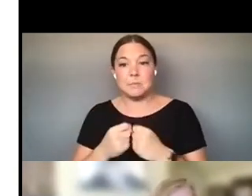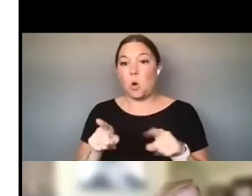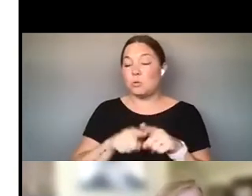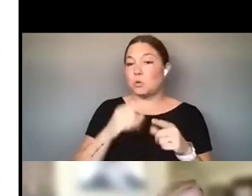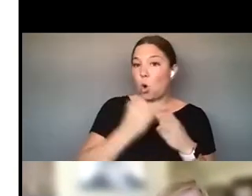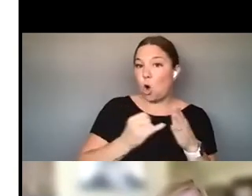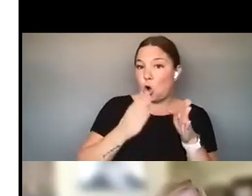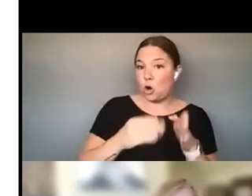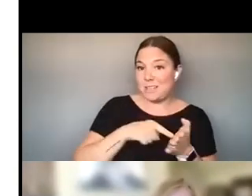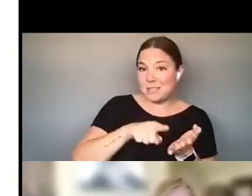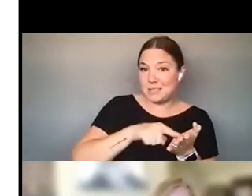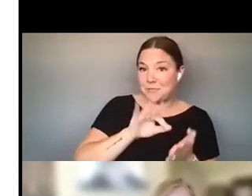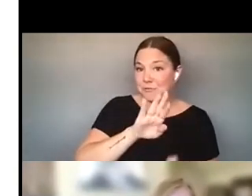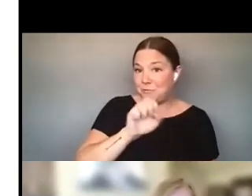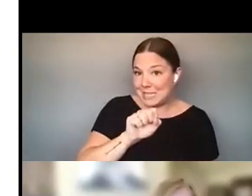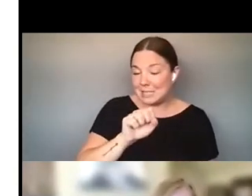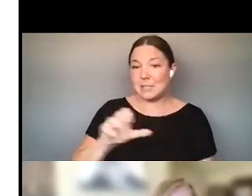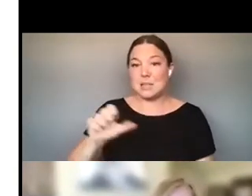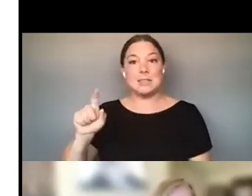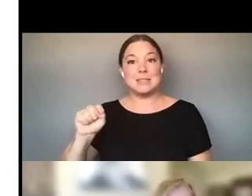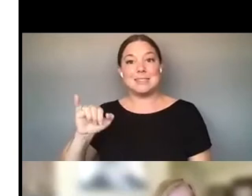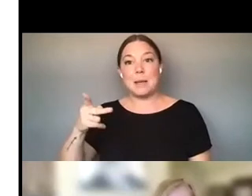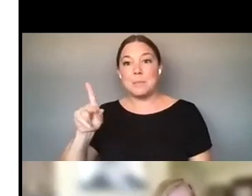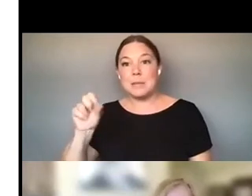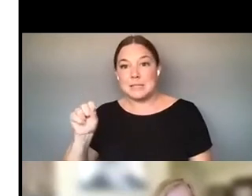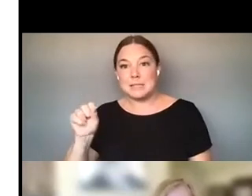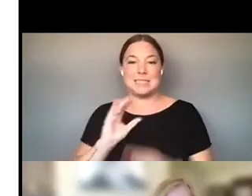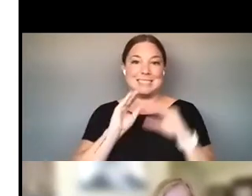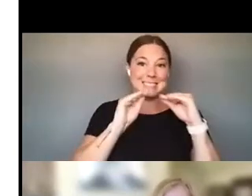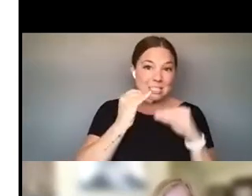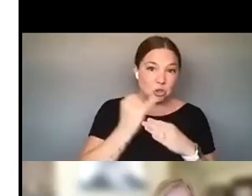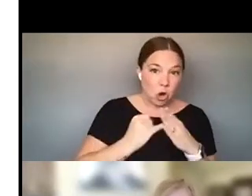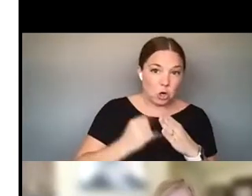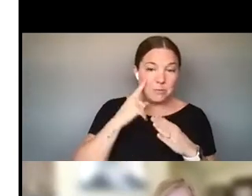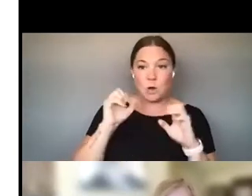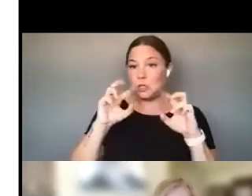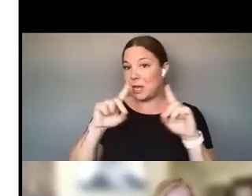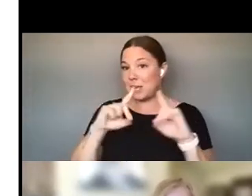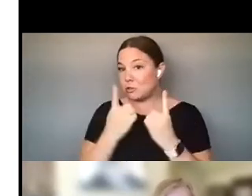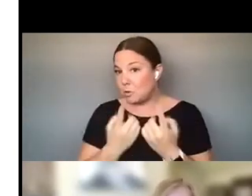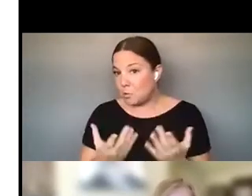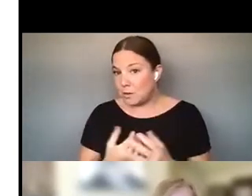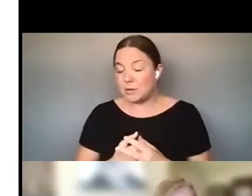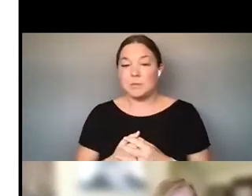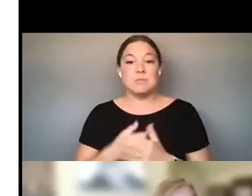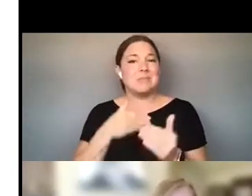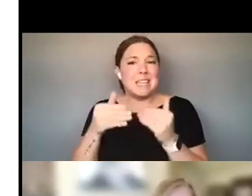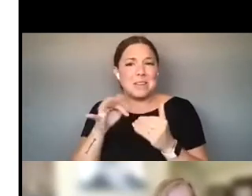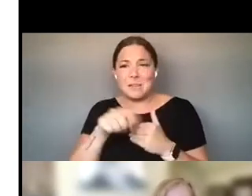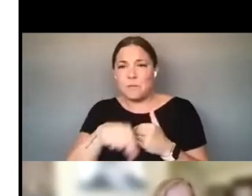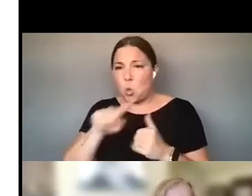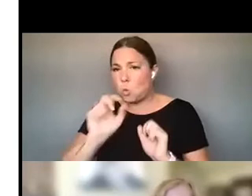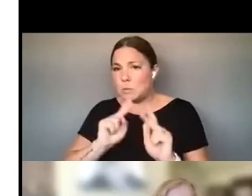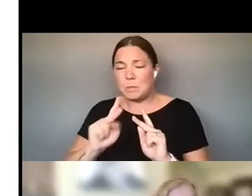fees, stipends for teaching artists in your education department, even if these people will not be